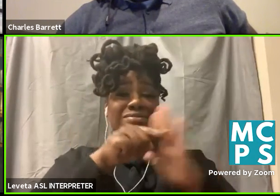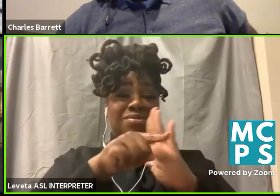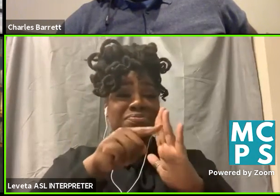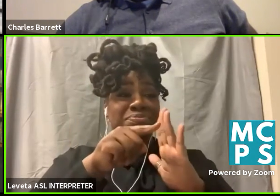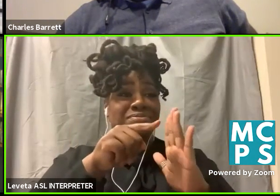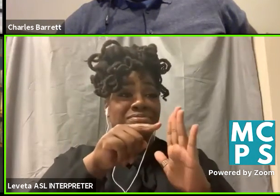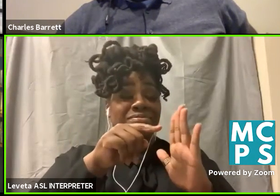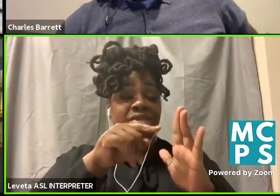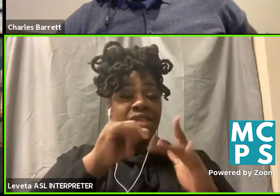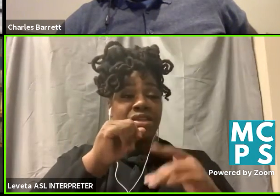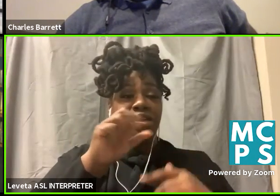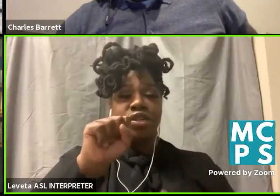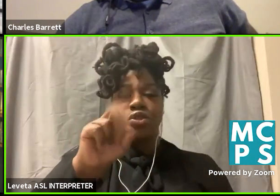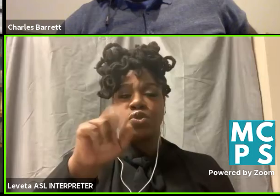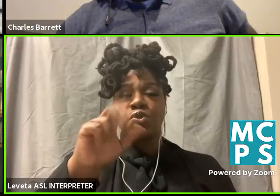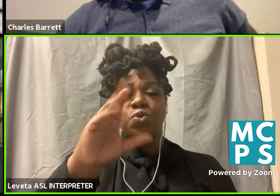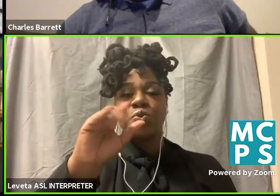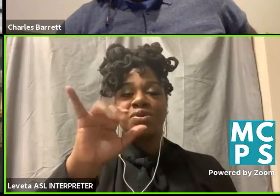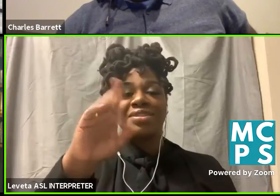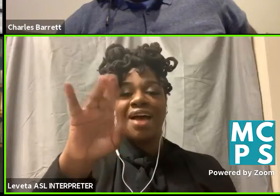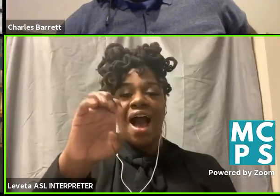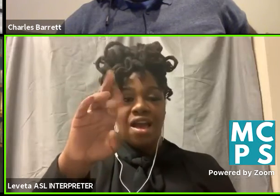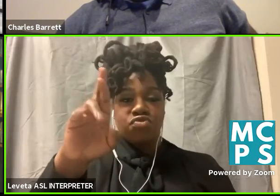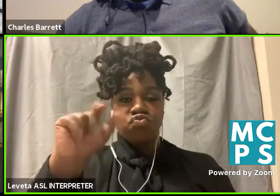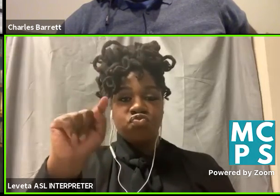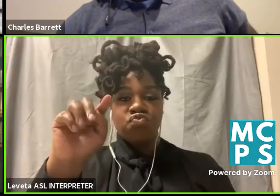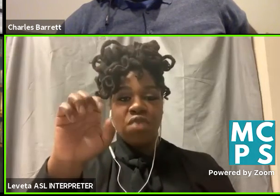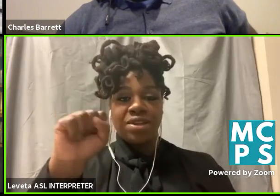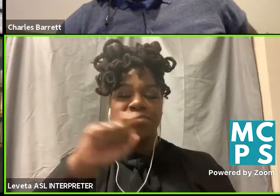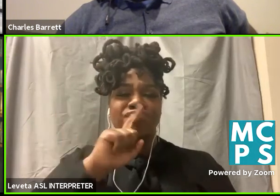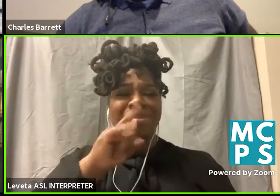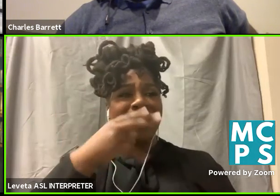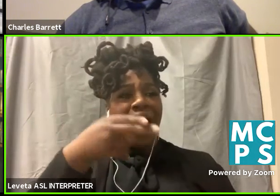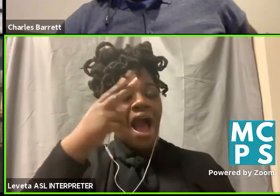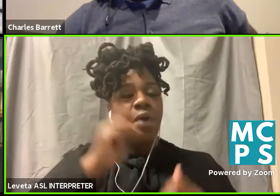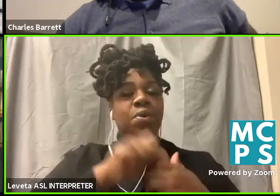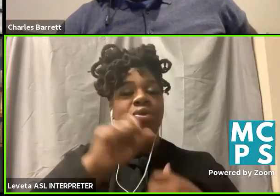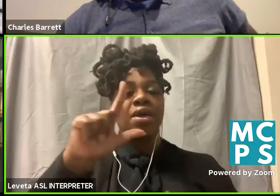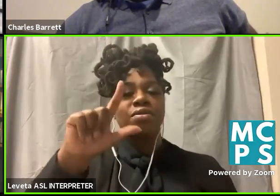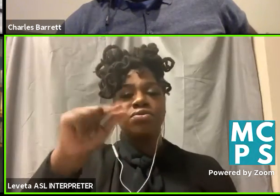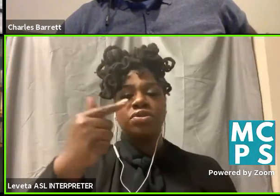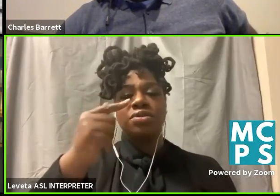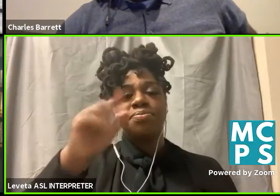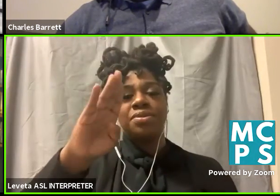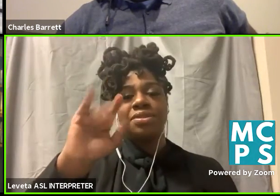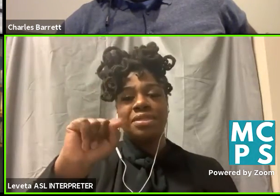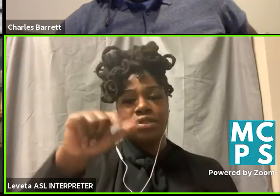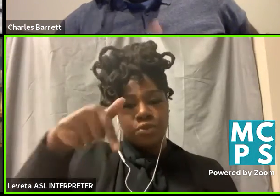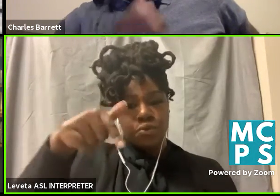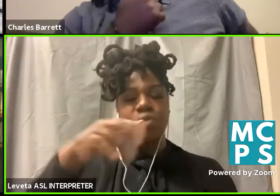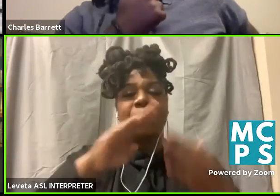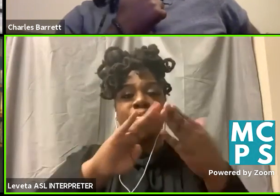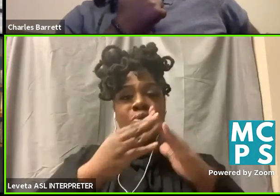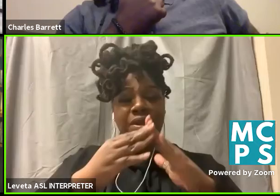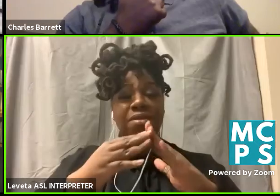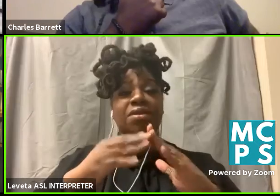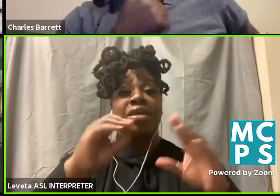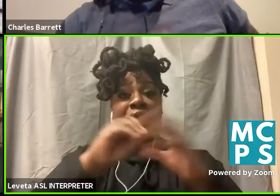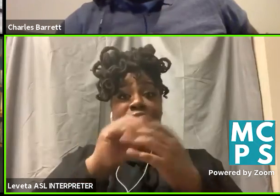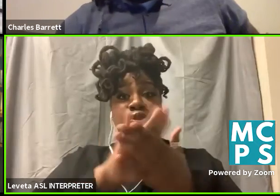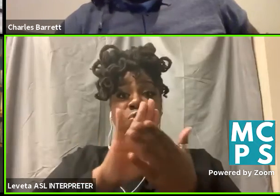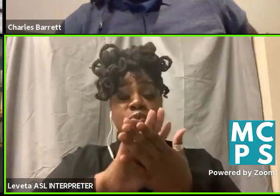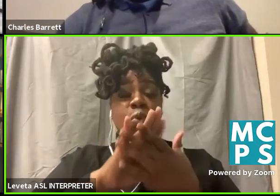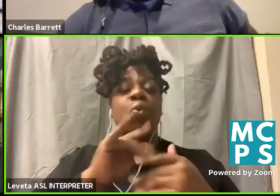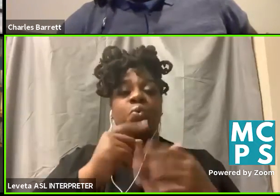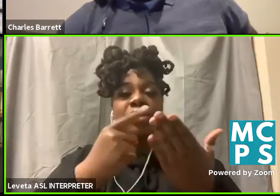something that I know within our schools, I mean, we spend a lot of time focusing on talking about, you know, the adverse